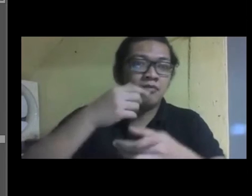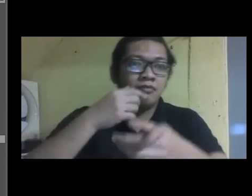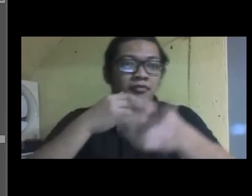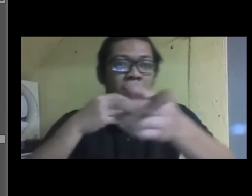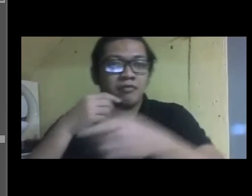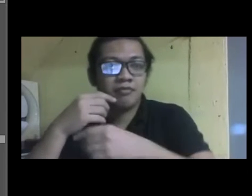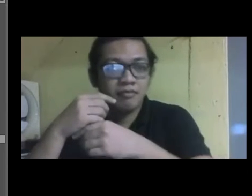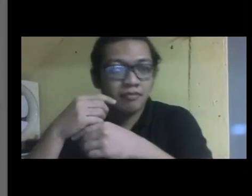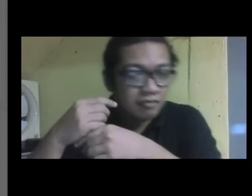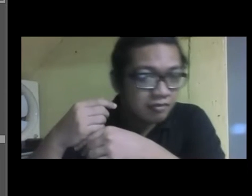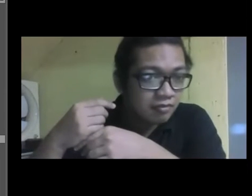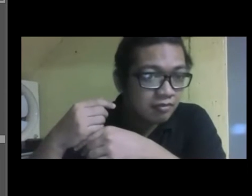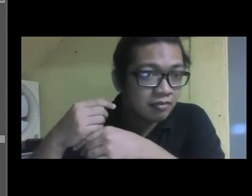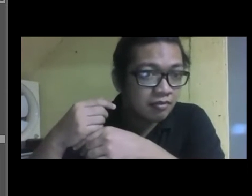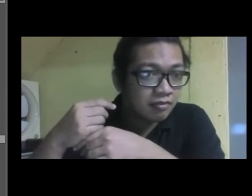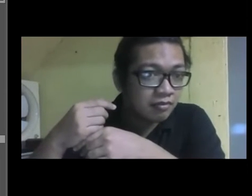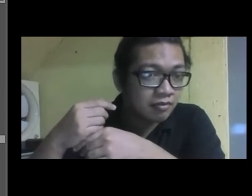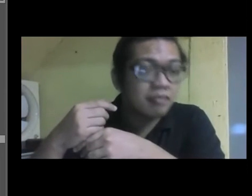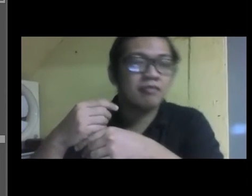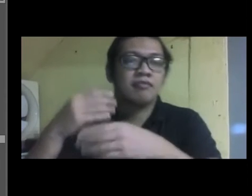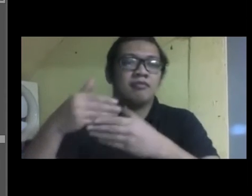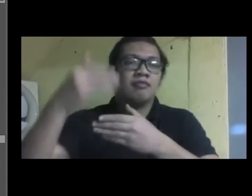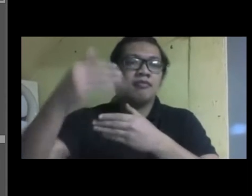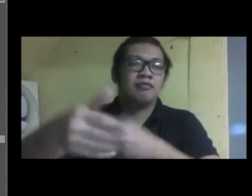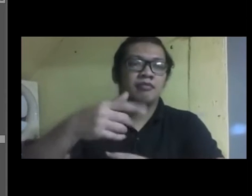Can you go back up just 1 second to that example?